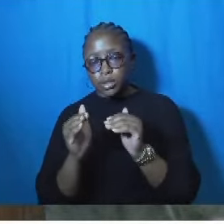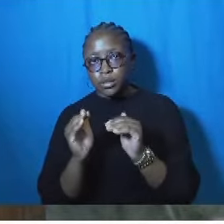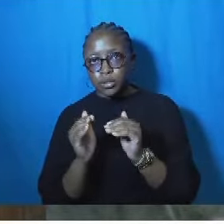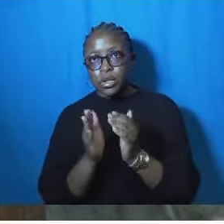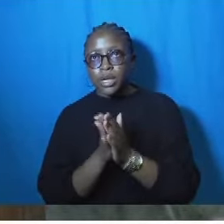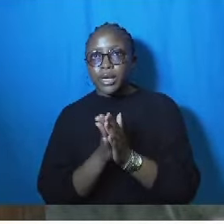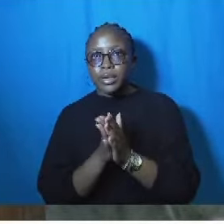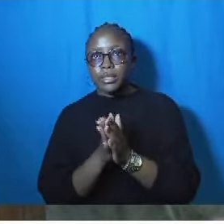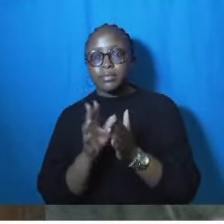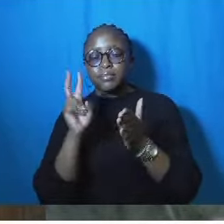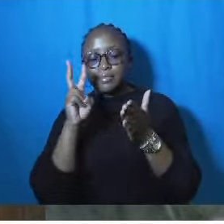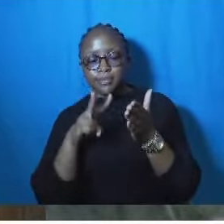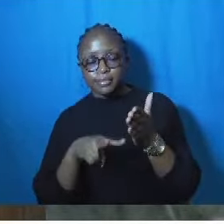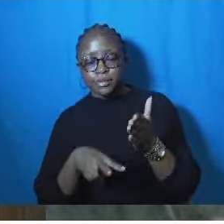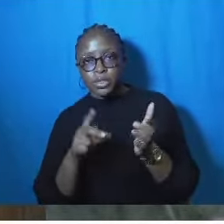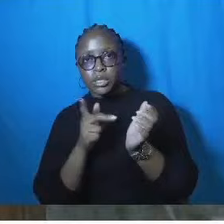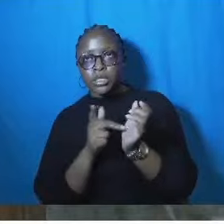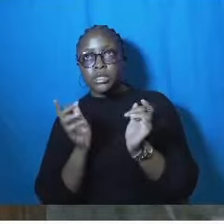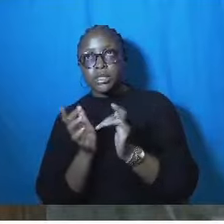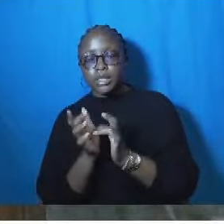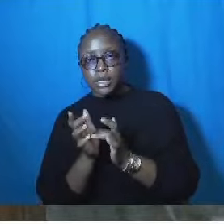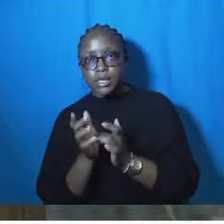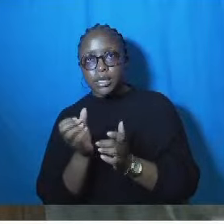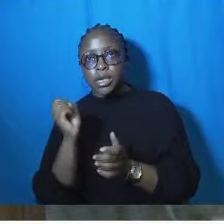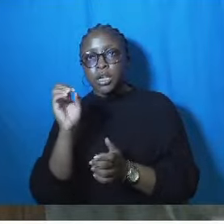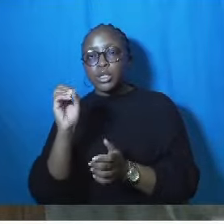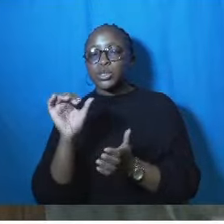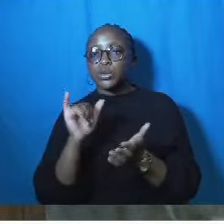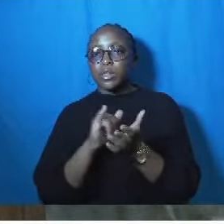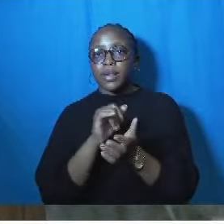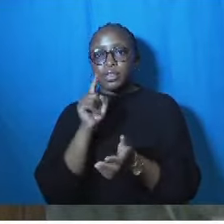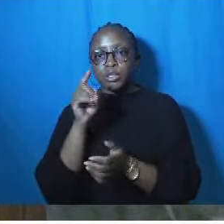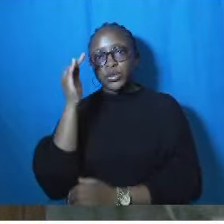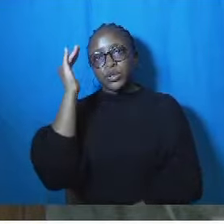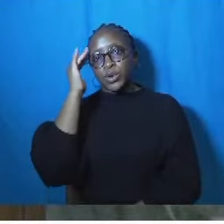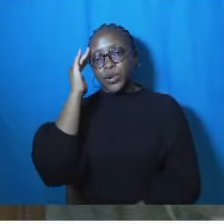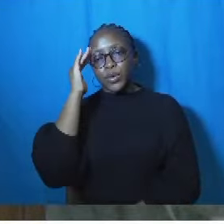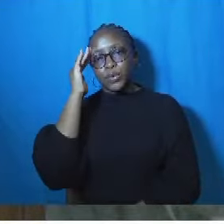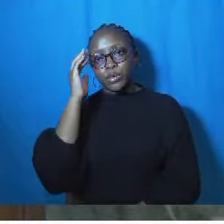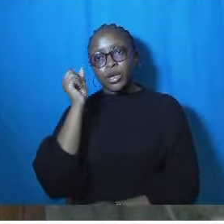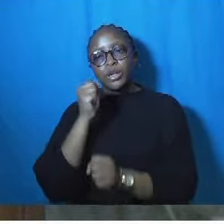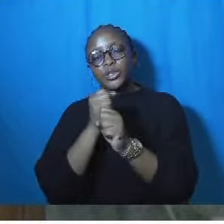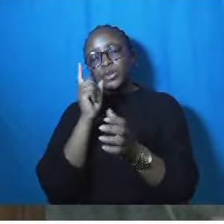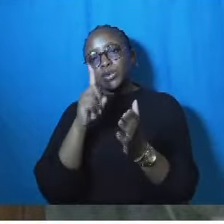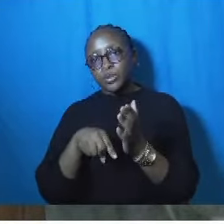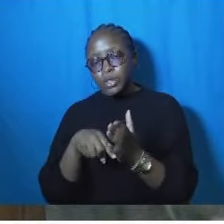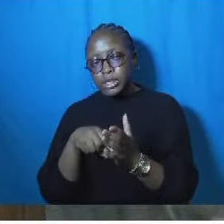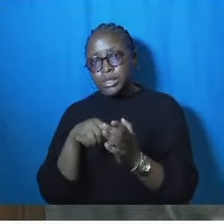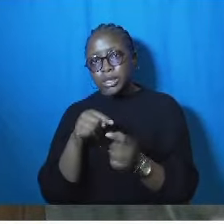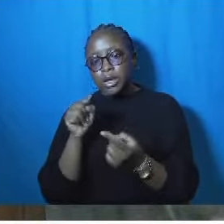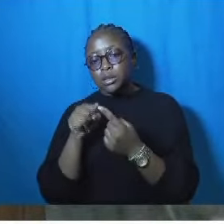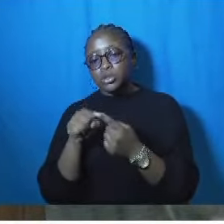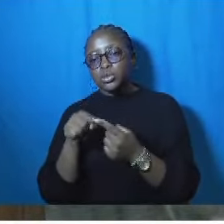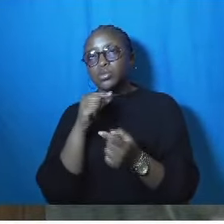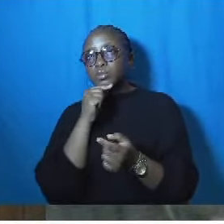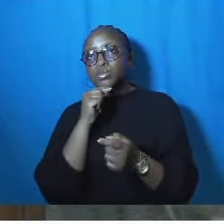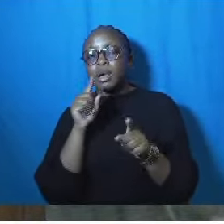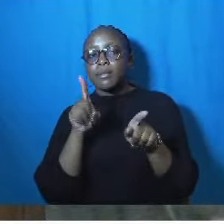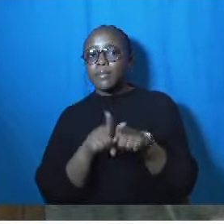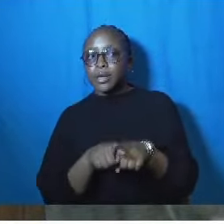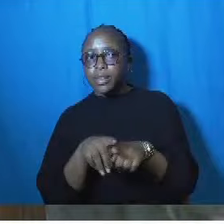Jesus to freely know what to do with your brethren concerning unity.